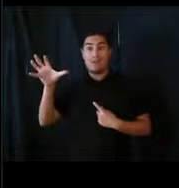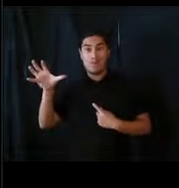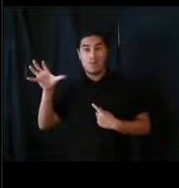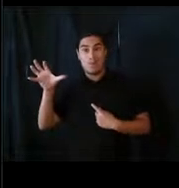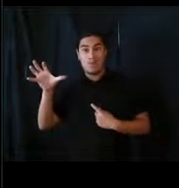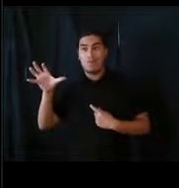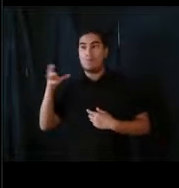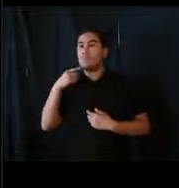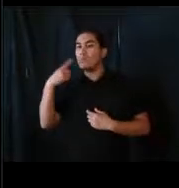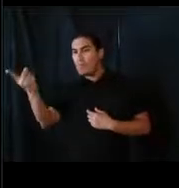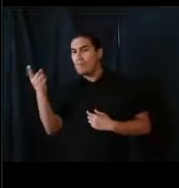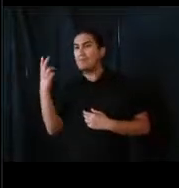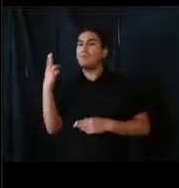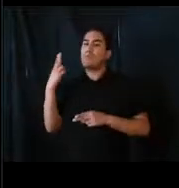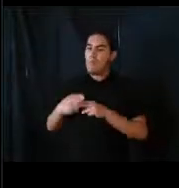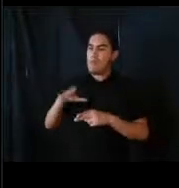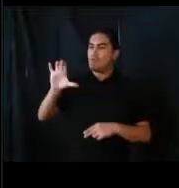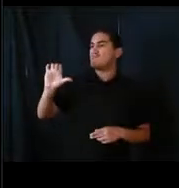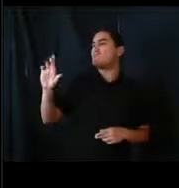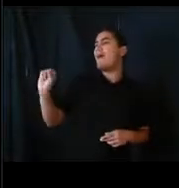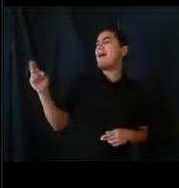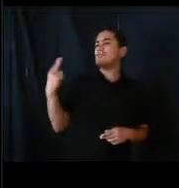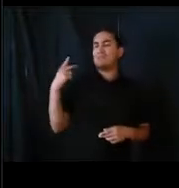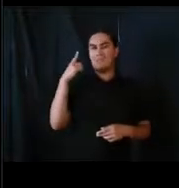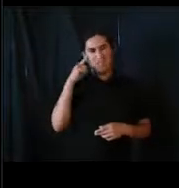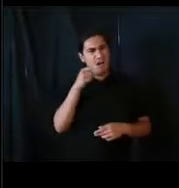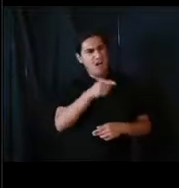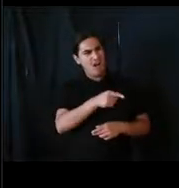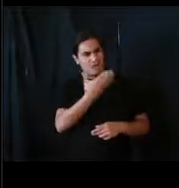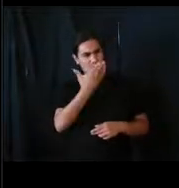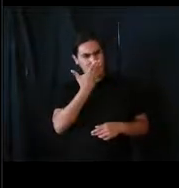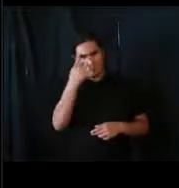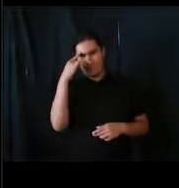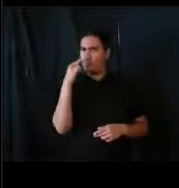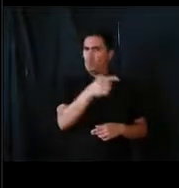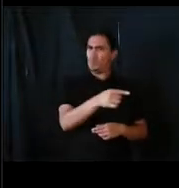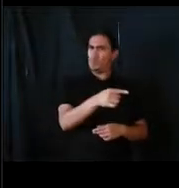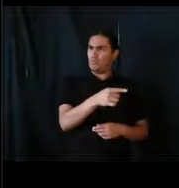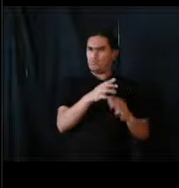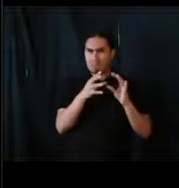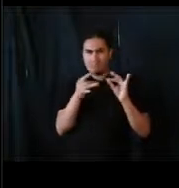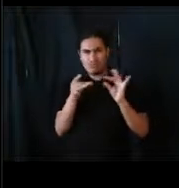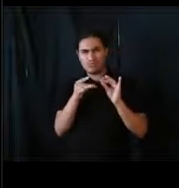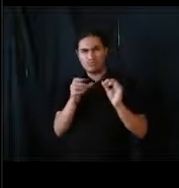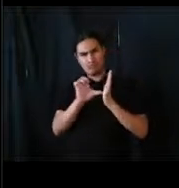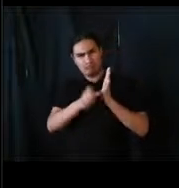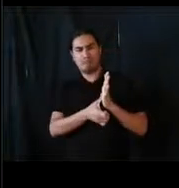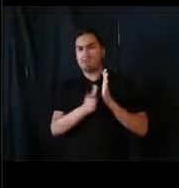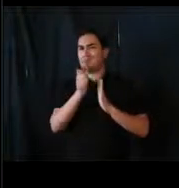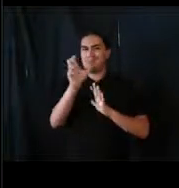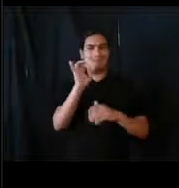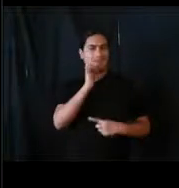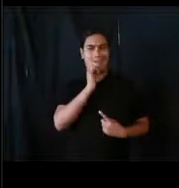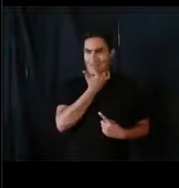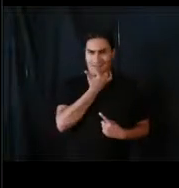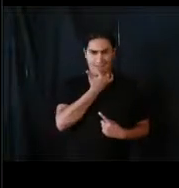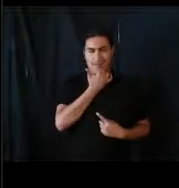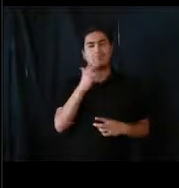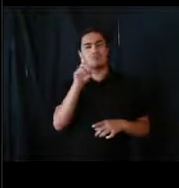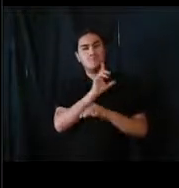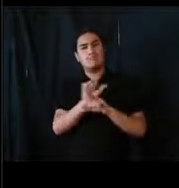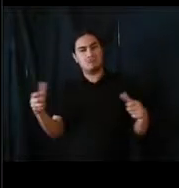crash because i thought wow good for you you've got that message out that it's not an accident it's a crash uh so i i thought that